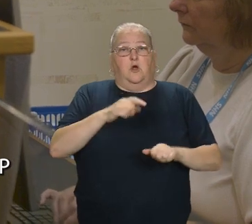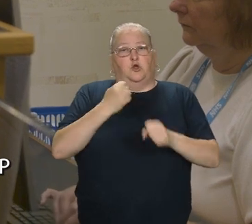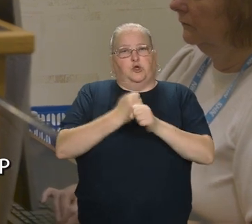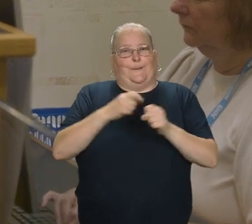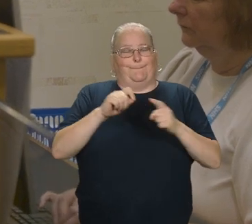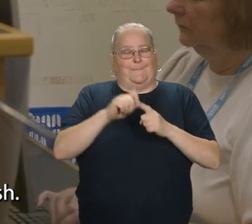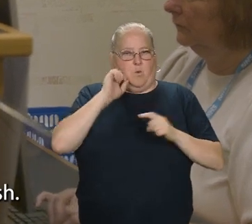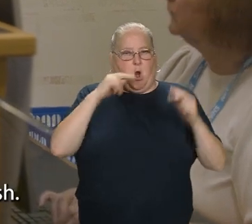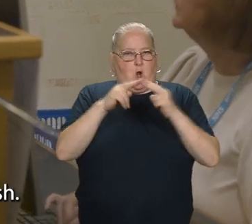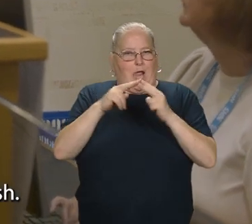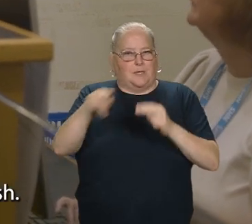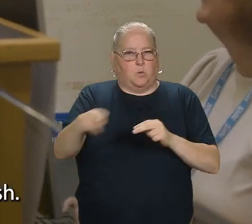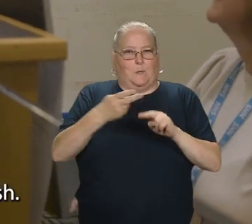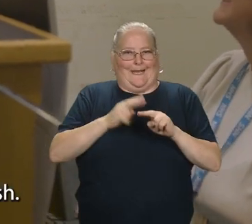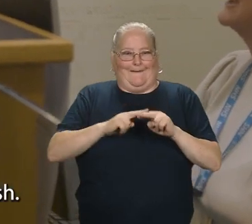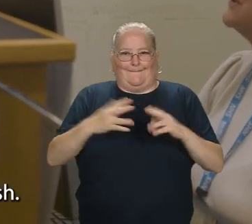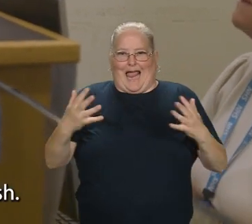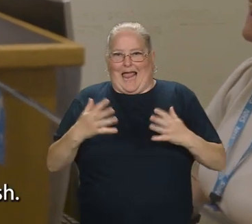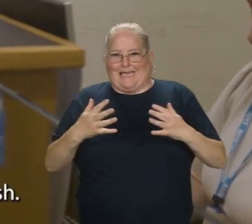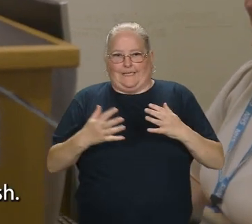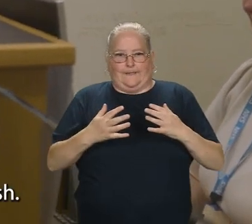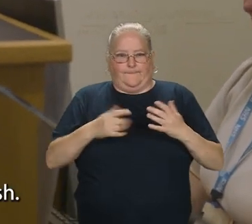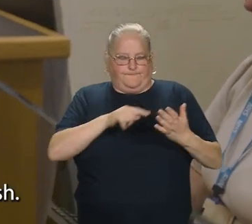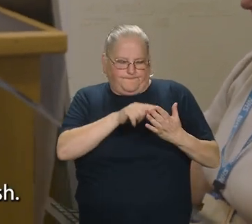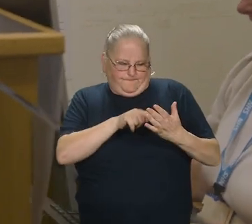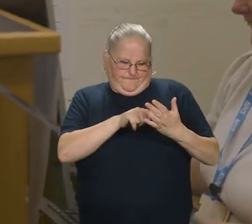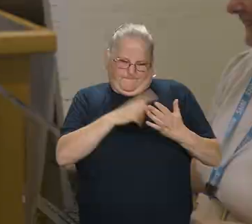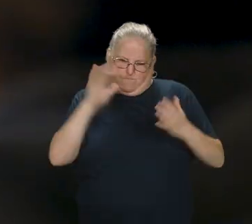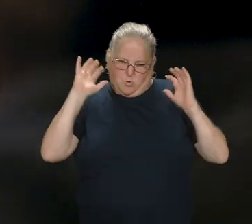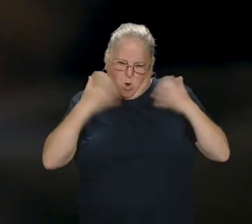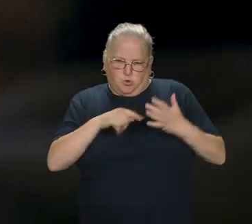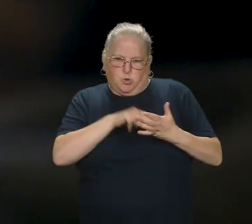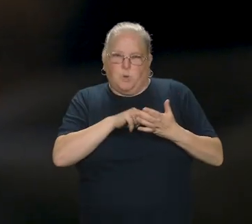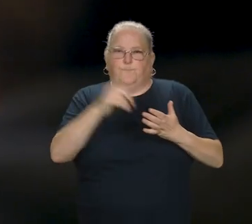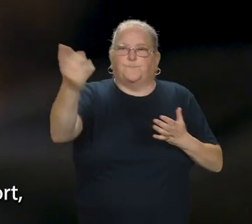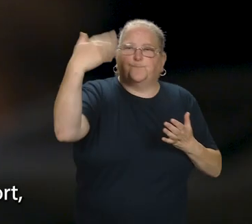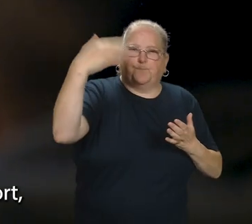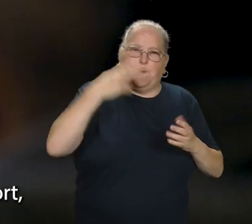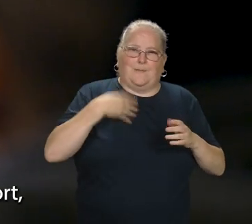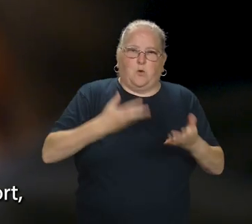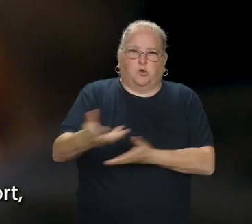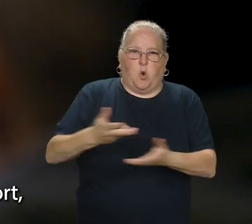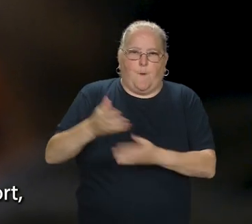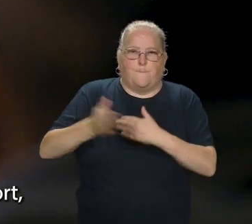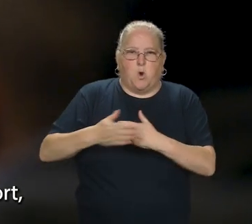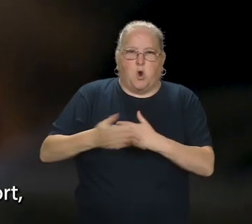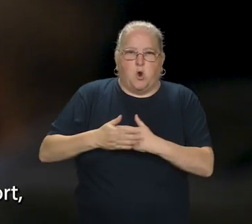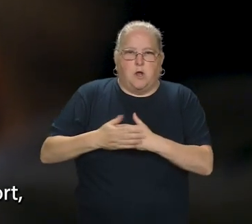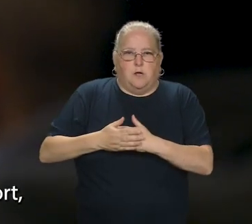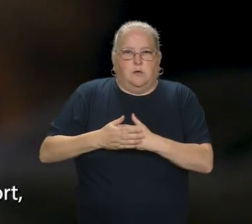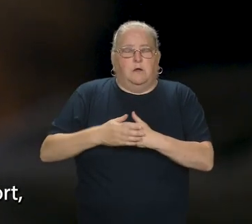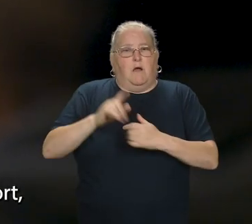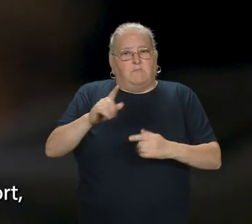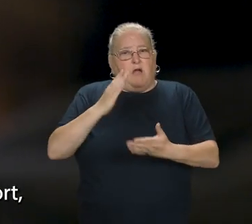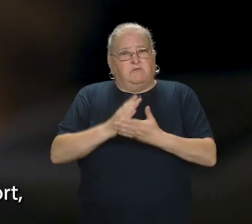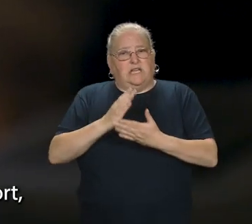of concern. However, you can request your results if you wish. If there are areas of concern or areas